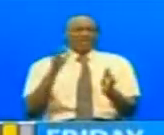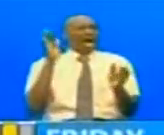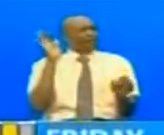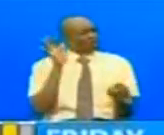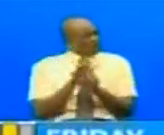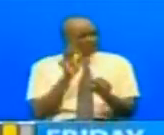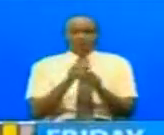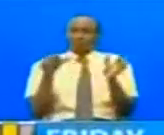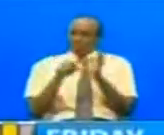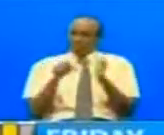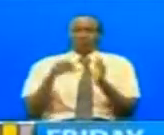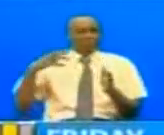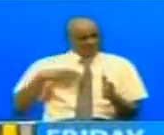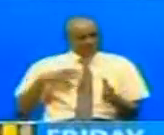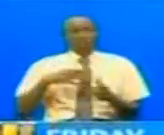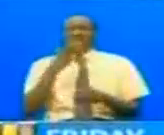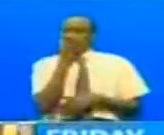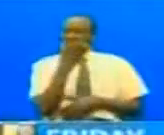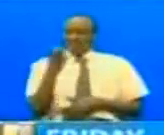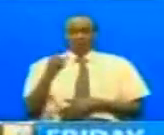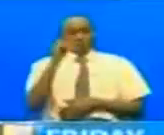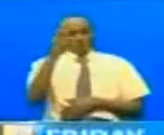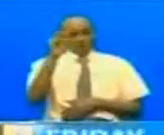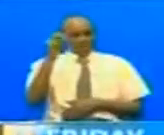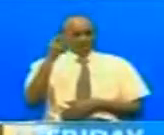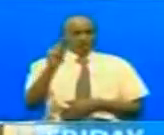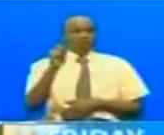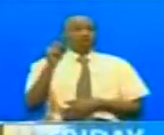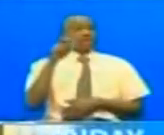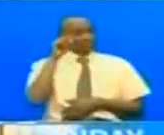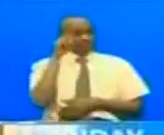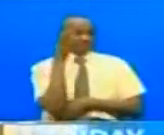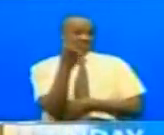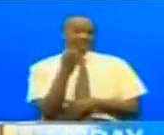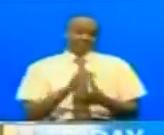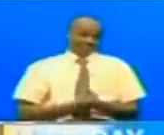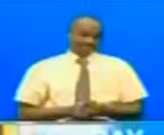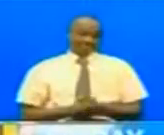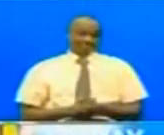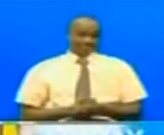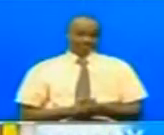untold suffering to thousands of residents of Owino Uhuru village in Mombasa.